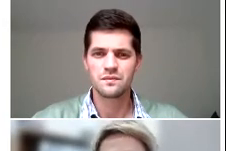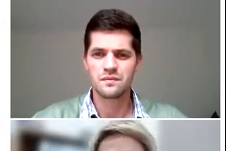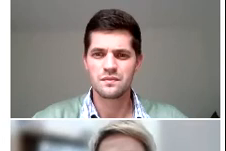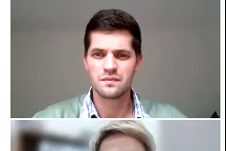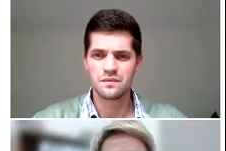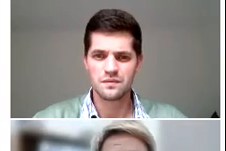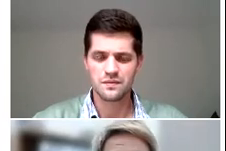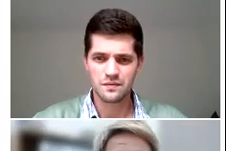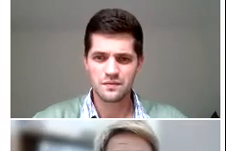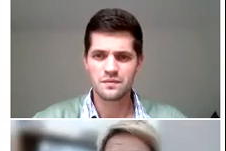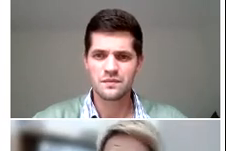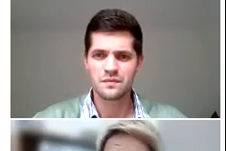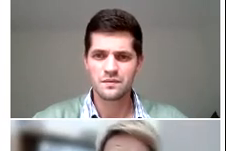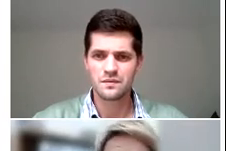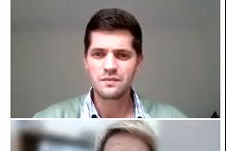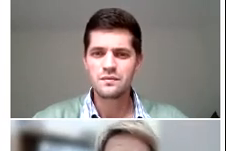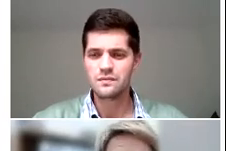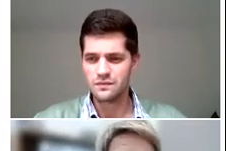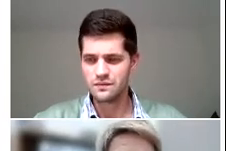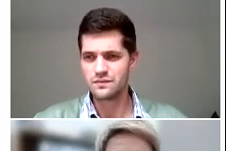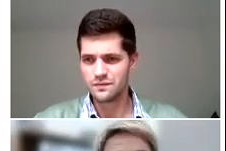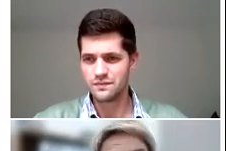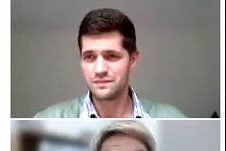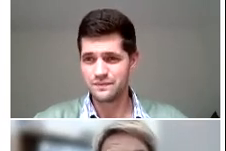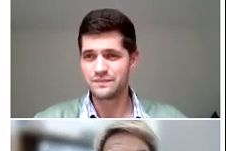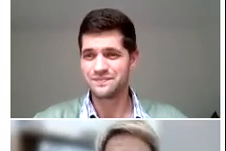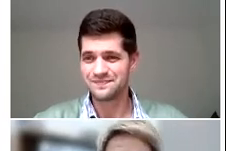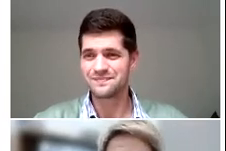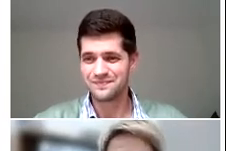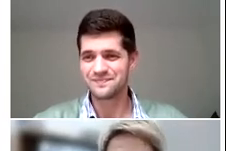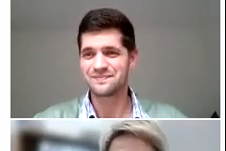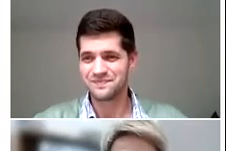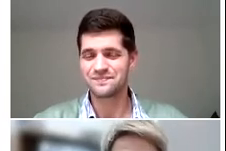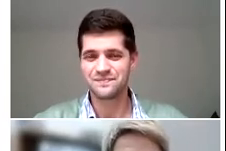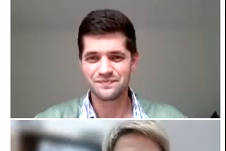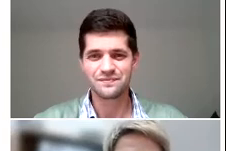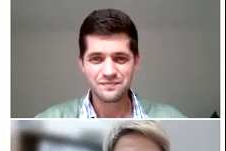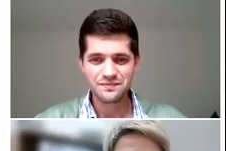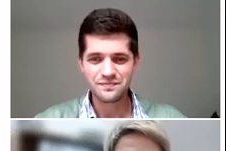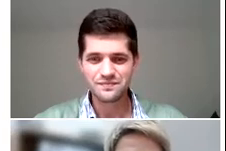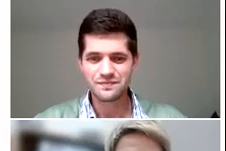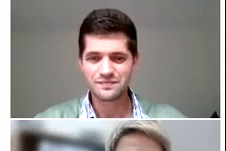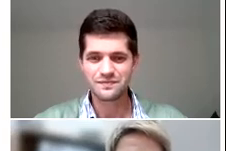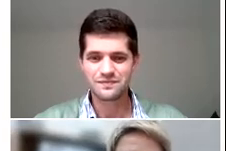reports is that I've been doing this for the past most probably 20 years. And